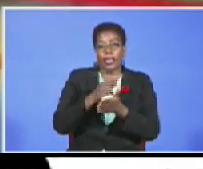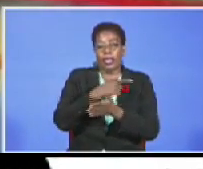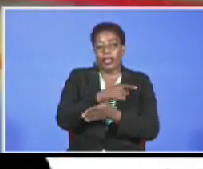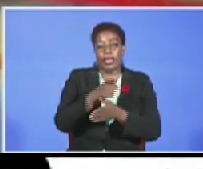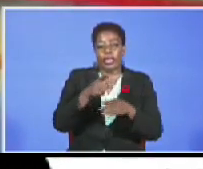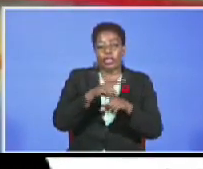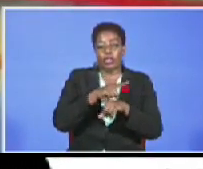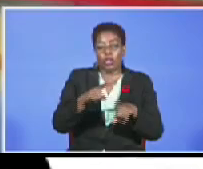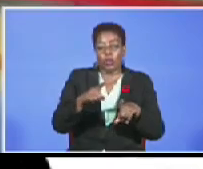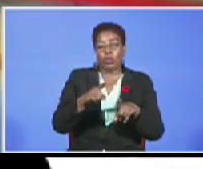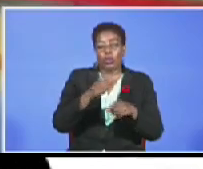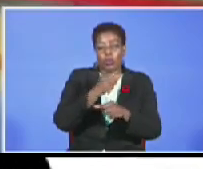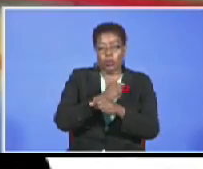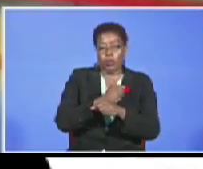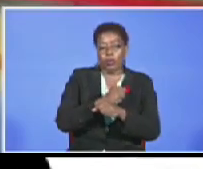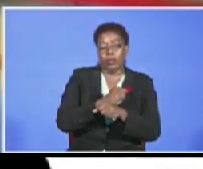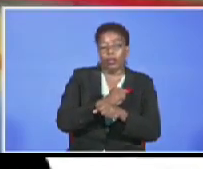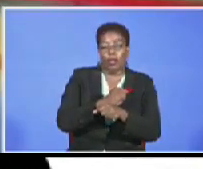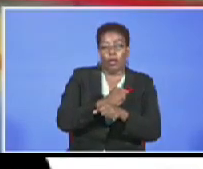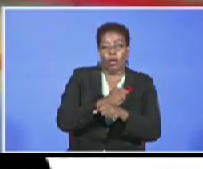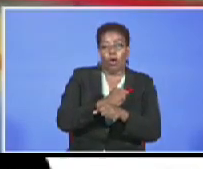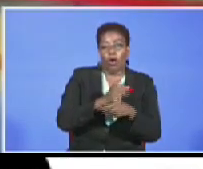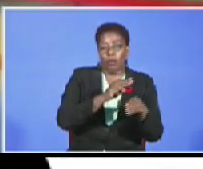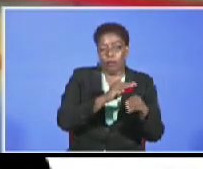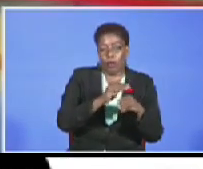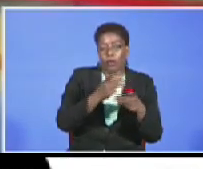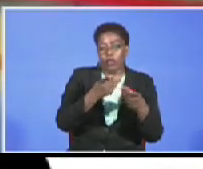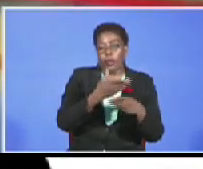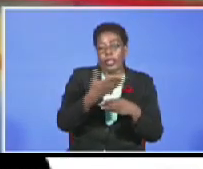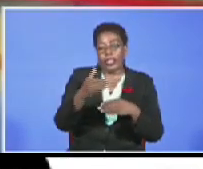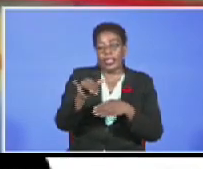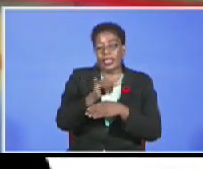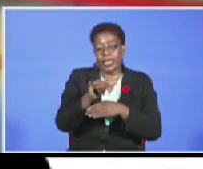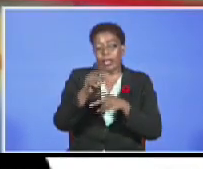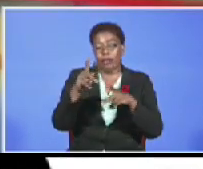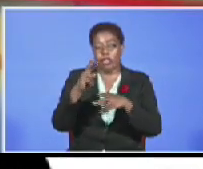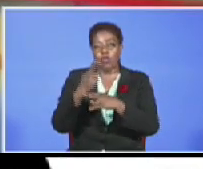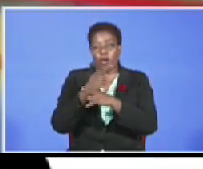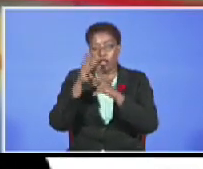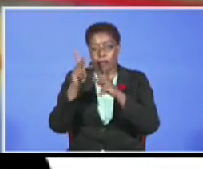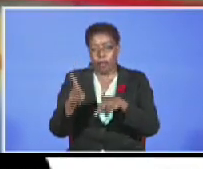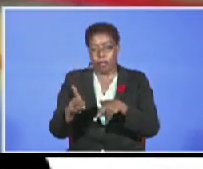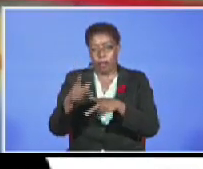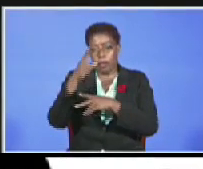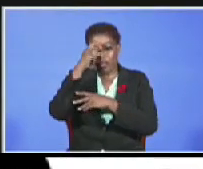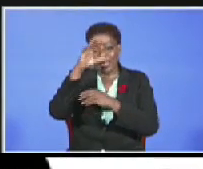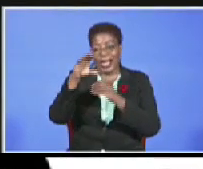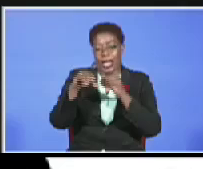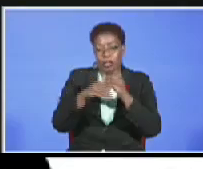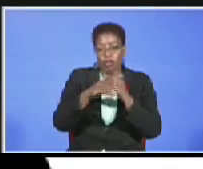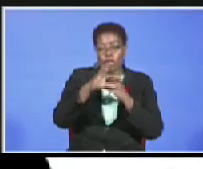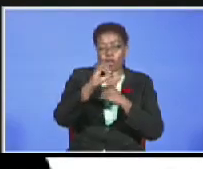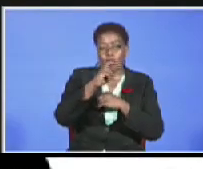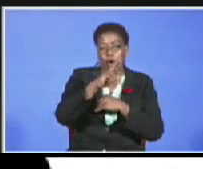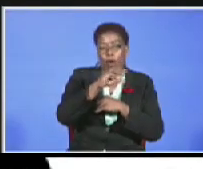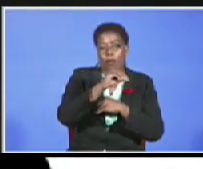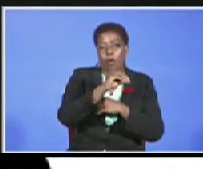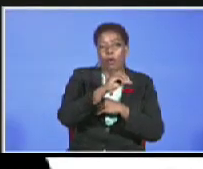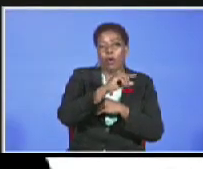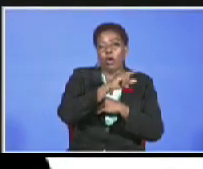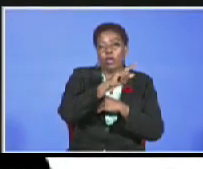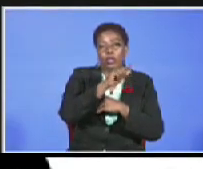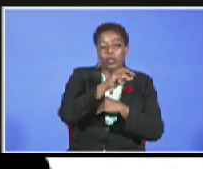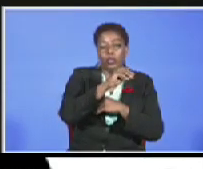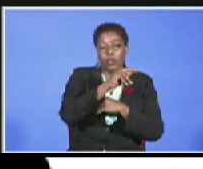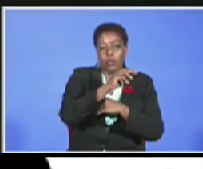don't function the way a typical person would, because of the extra chromosome. The NDSS says the disorder